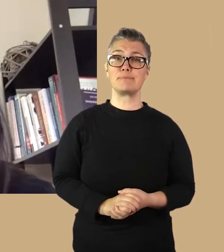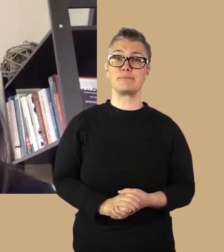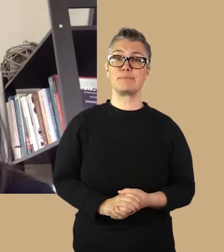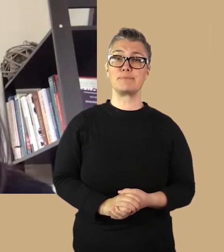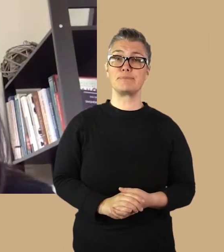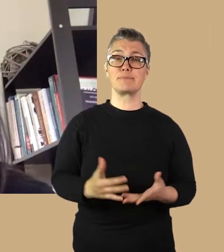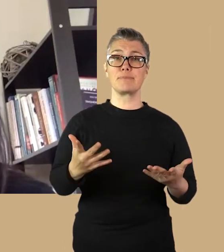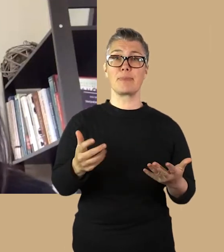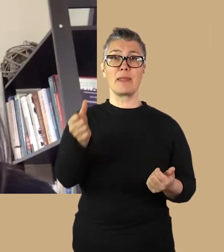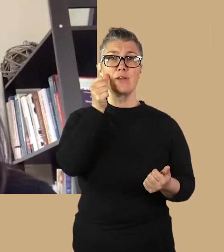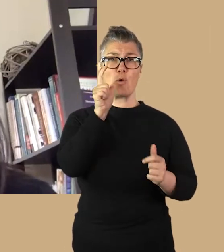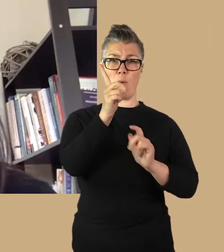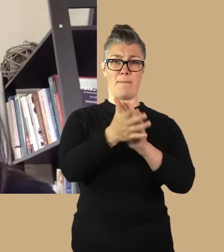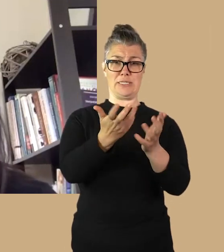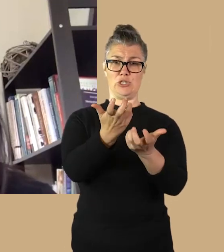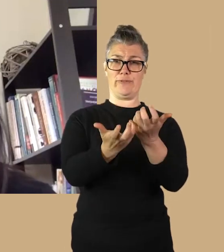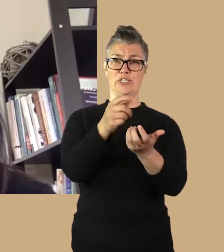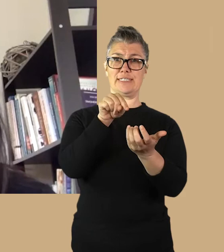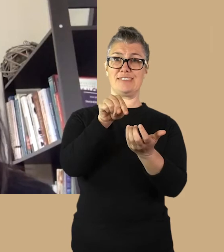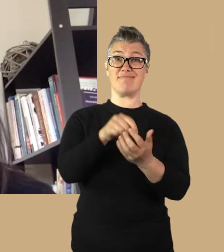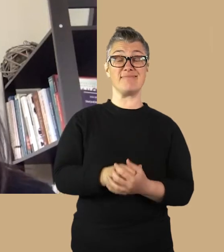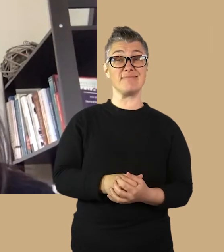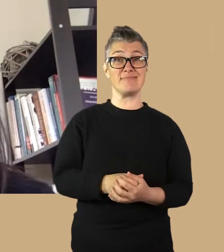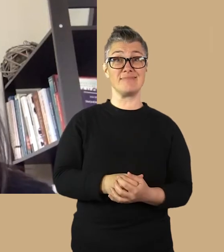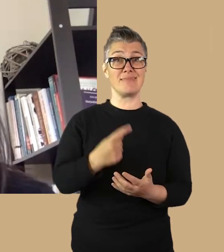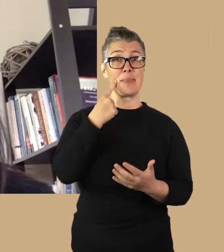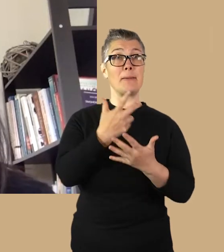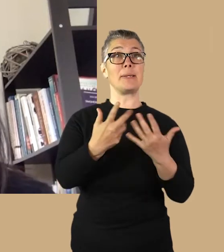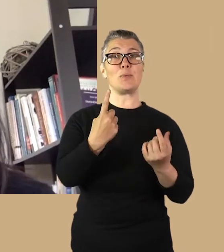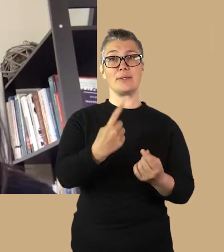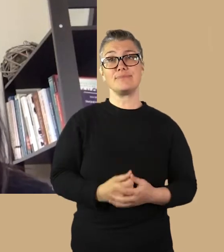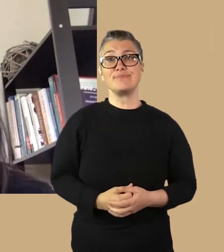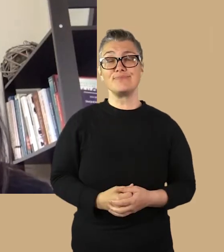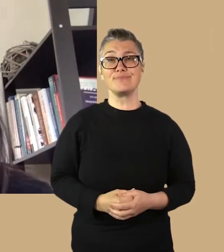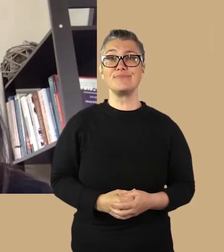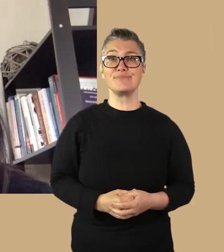Fitting in, knowing what university is. I think that's really big.